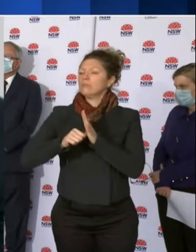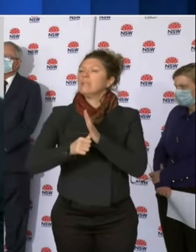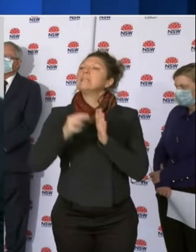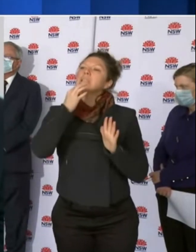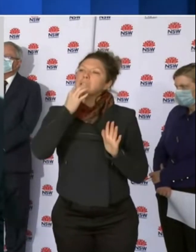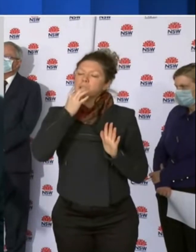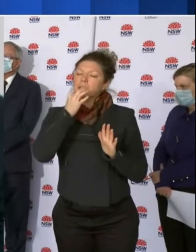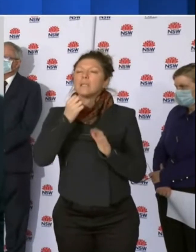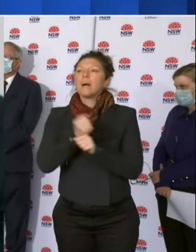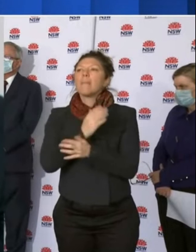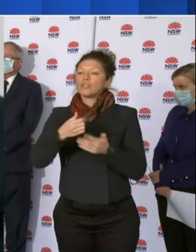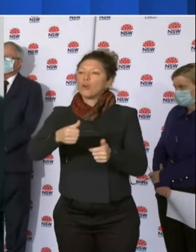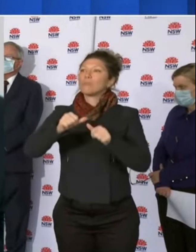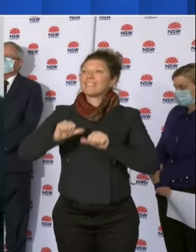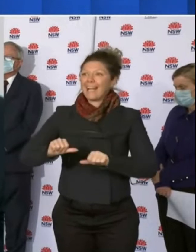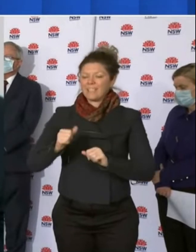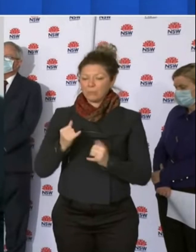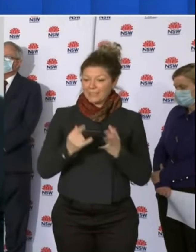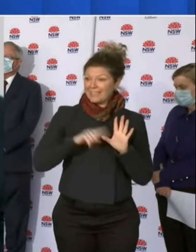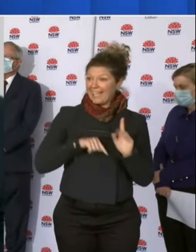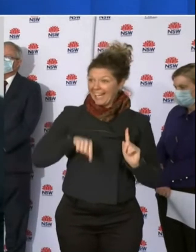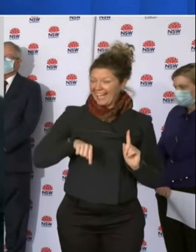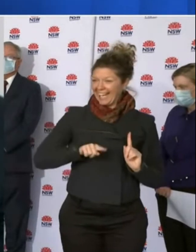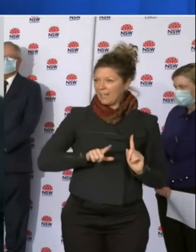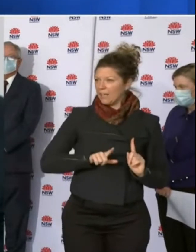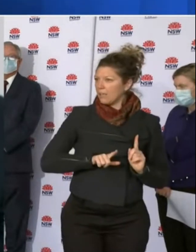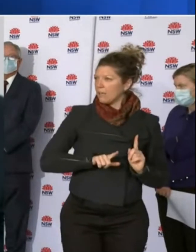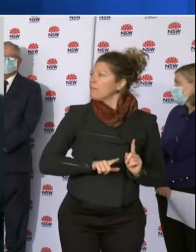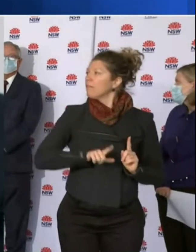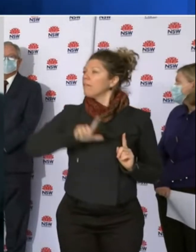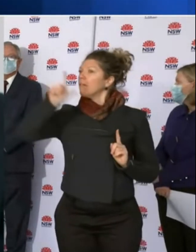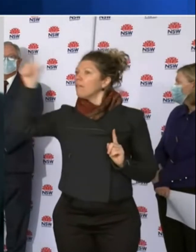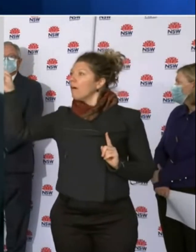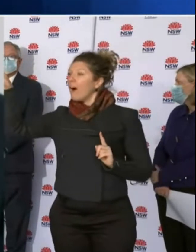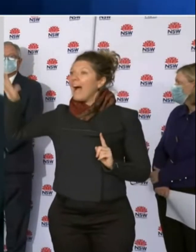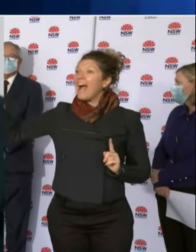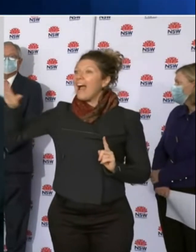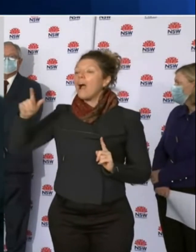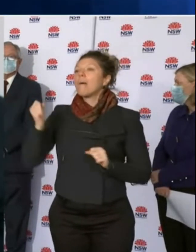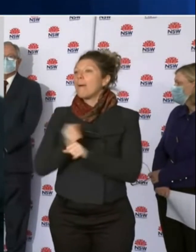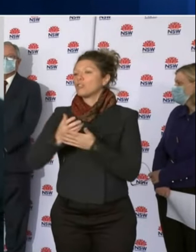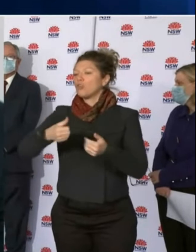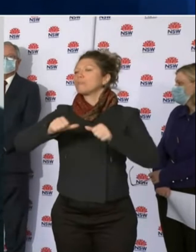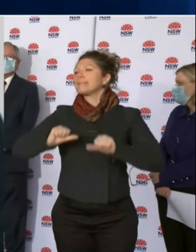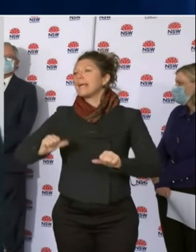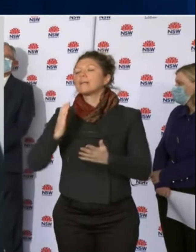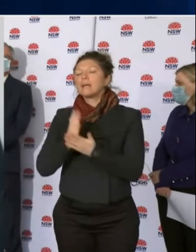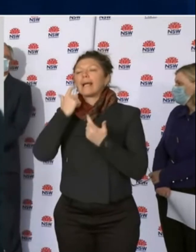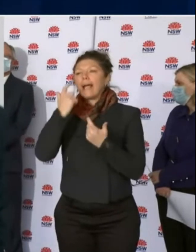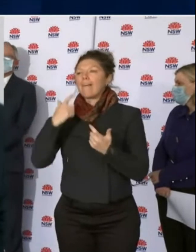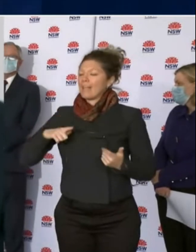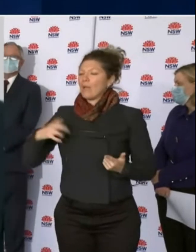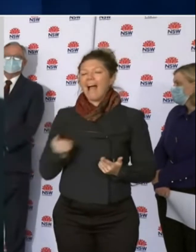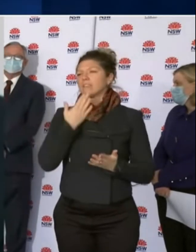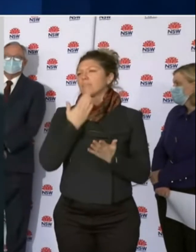protect those parts of Greater Sydney that don't have a huge number of cases, but also to protect our regional communities. And that all goes into